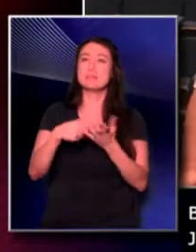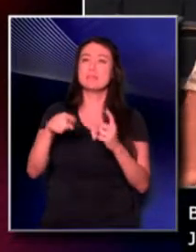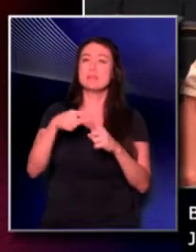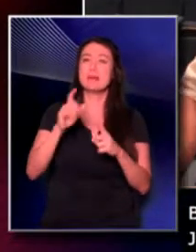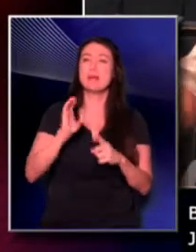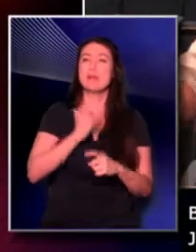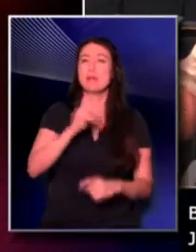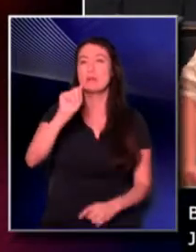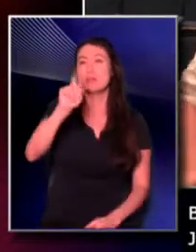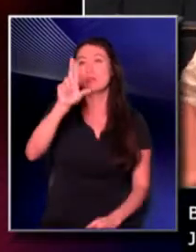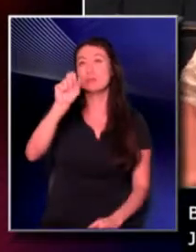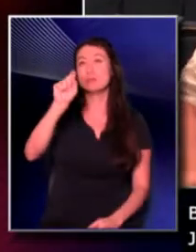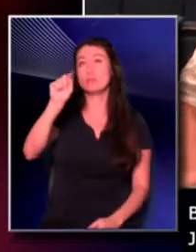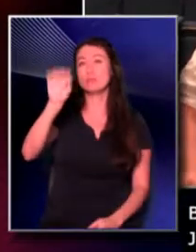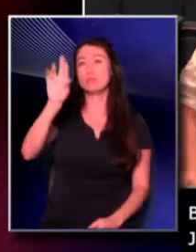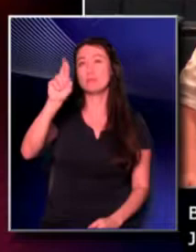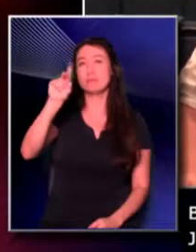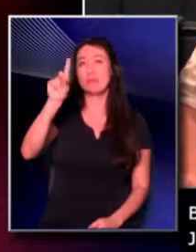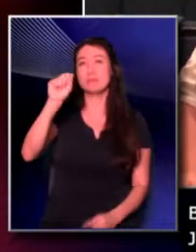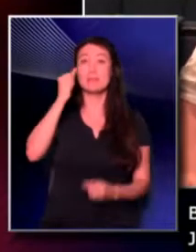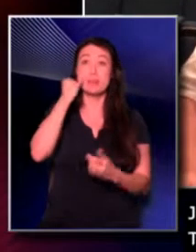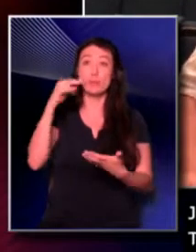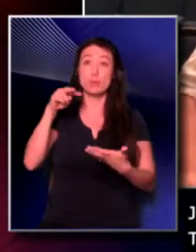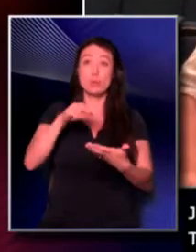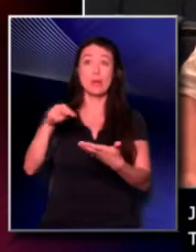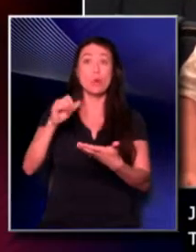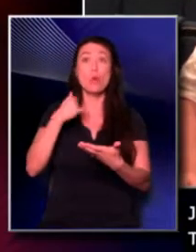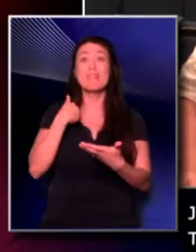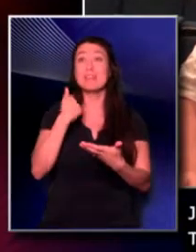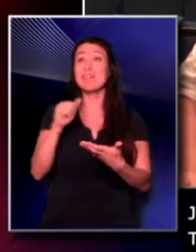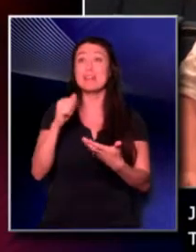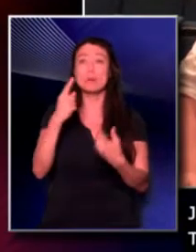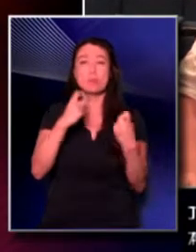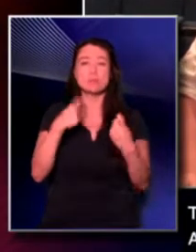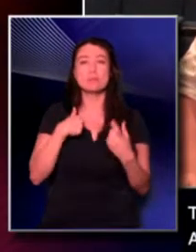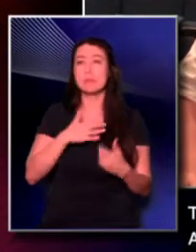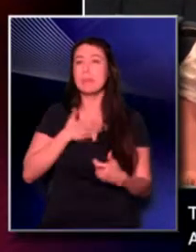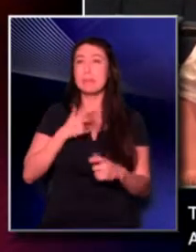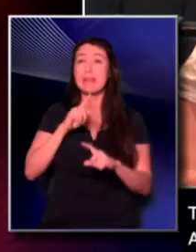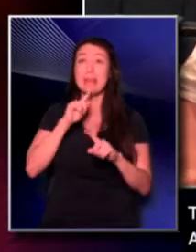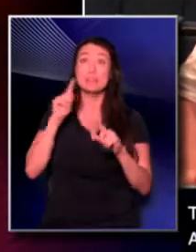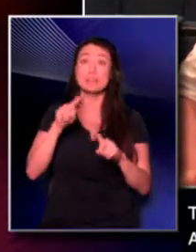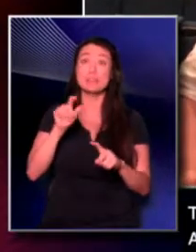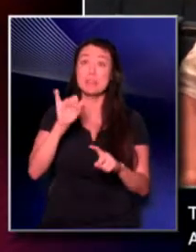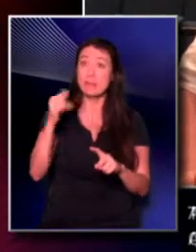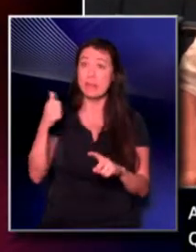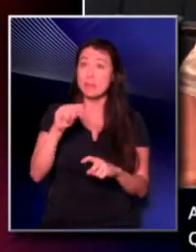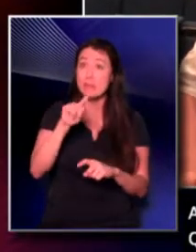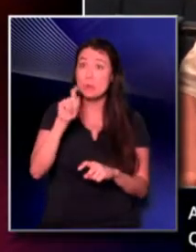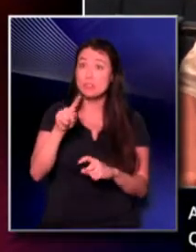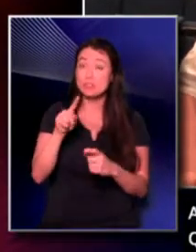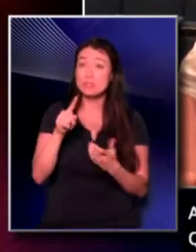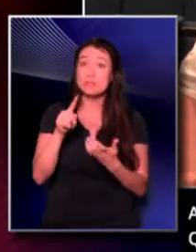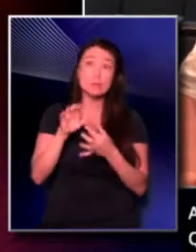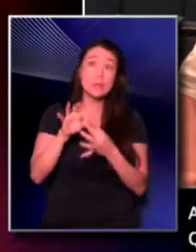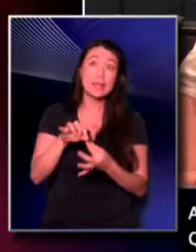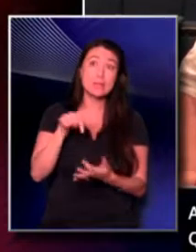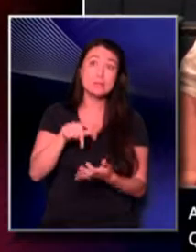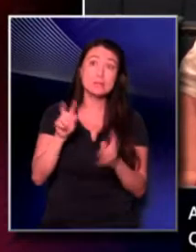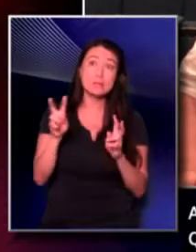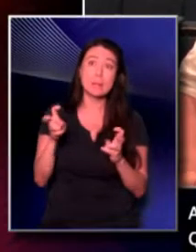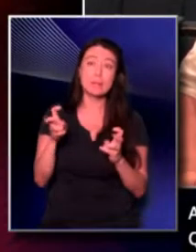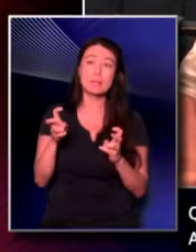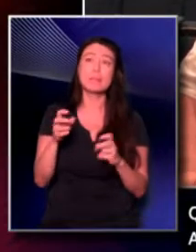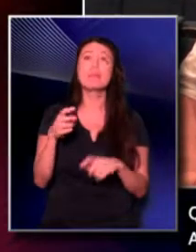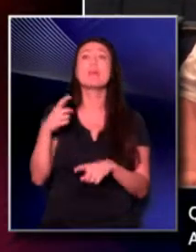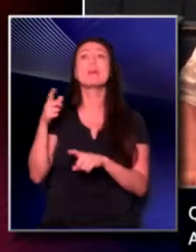And if you've read it or if you have any questions, I'd be glad to answer them. If you have any questions related to this topic.